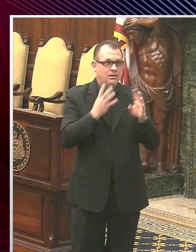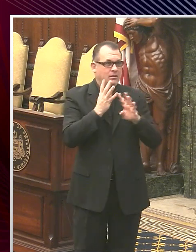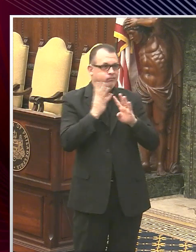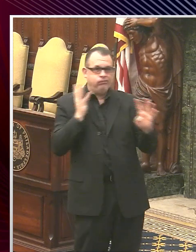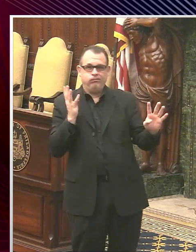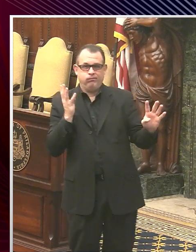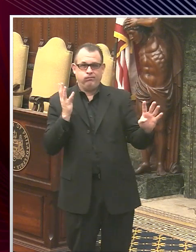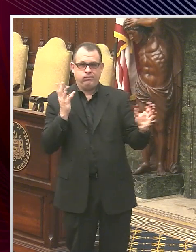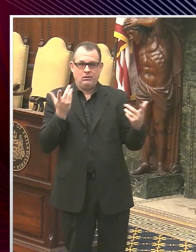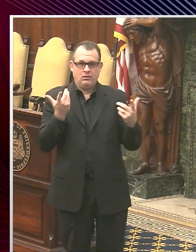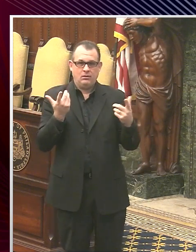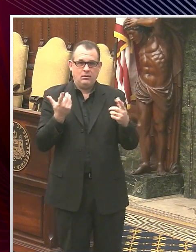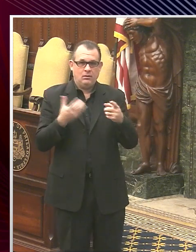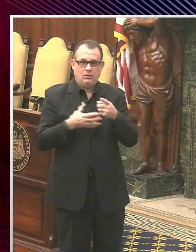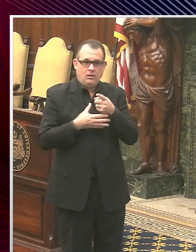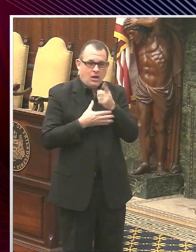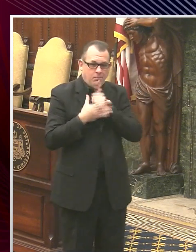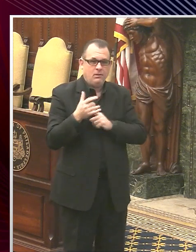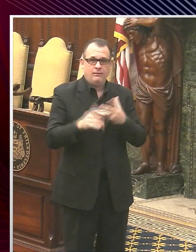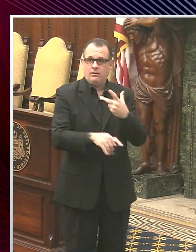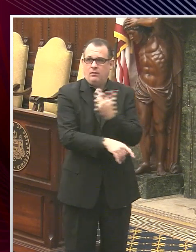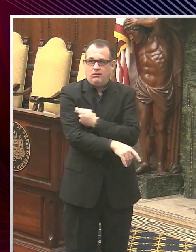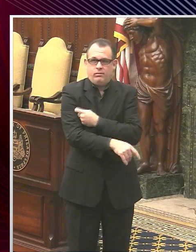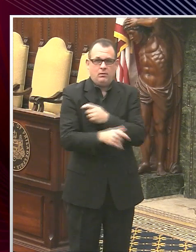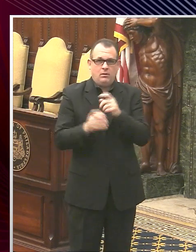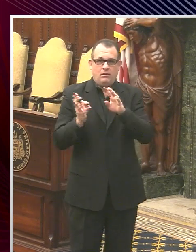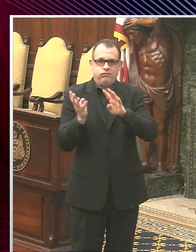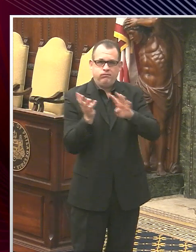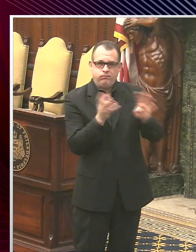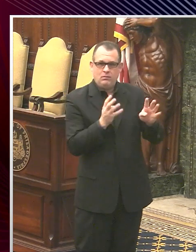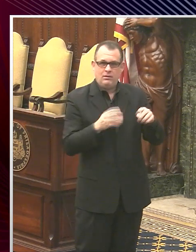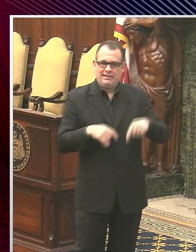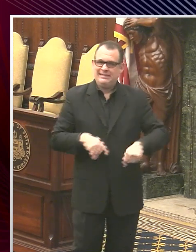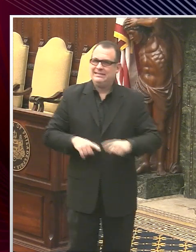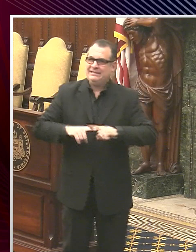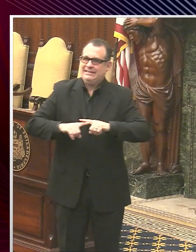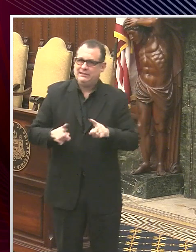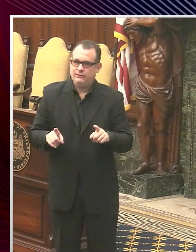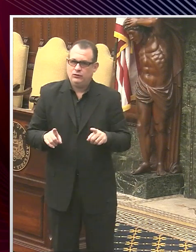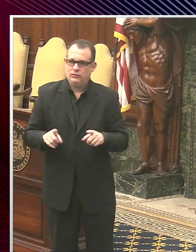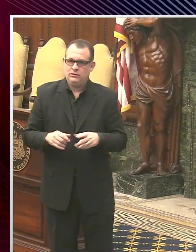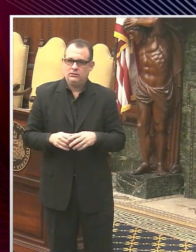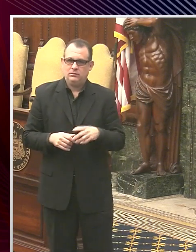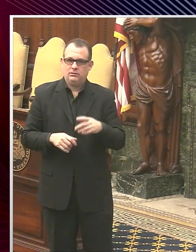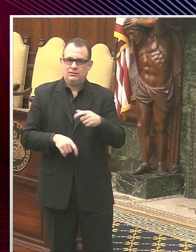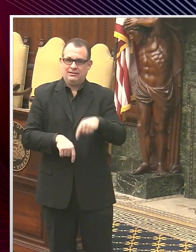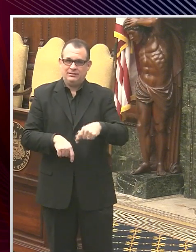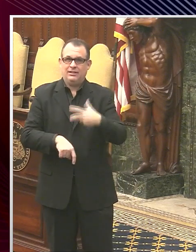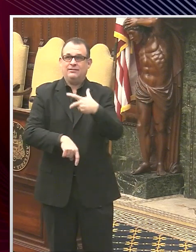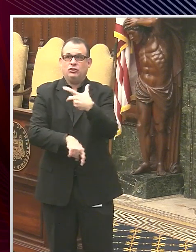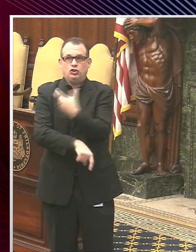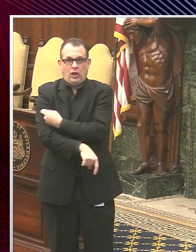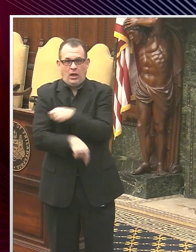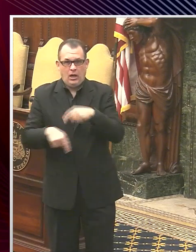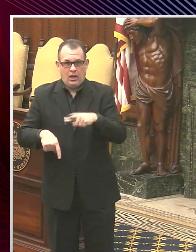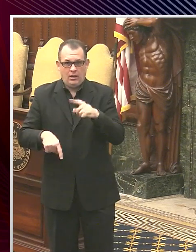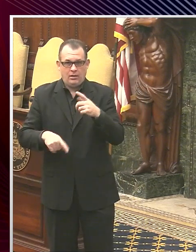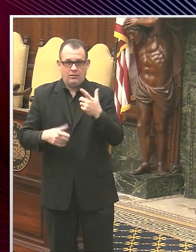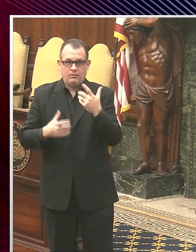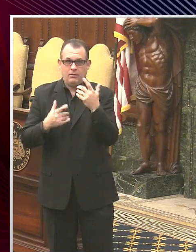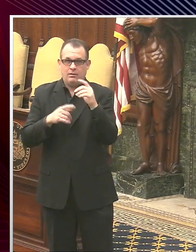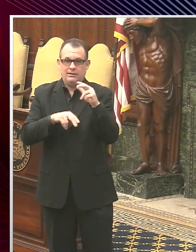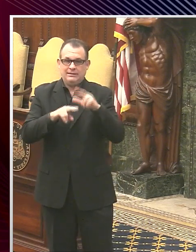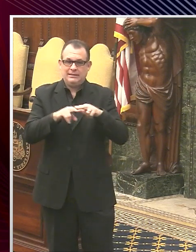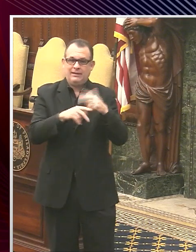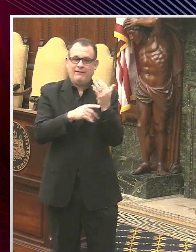you swallowed it and walked on. Each person was a few seconds. It's not like that. These are vaccines. They're an injection. People have to wait 15 minutes to make sure they don't have an allergic